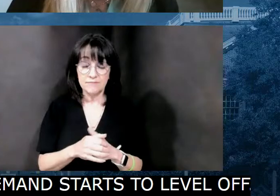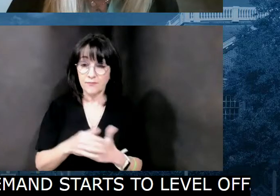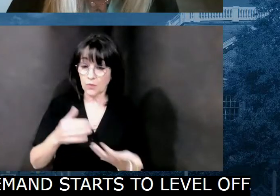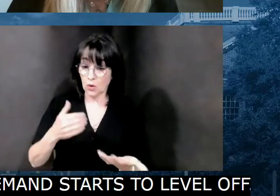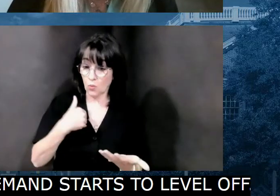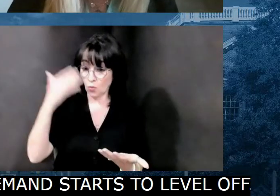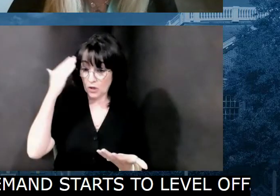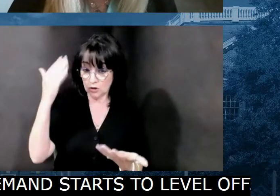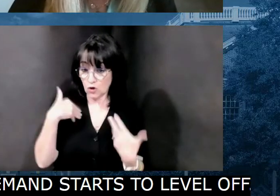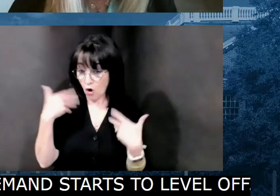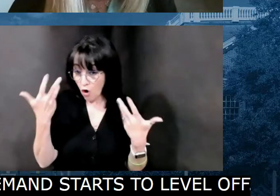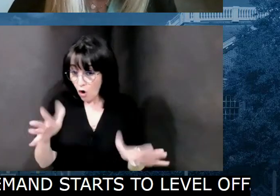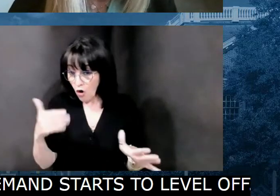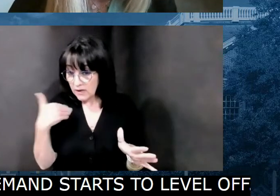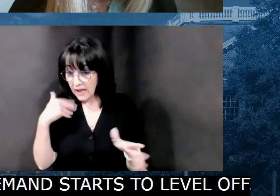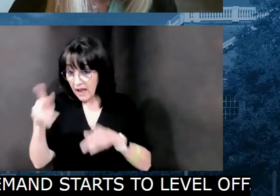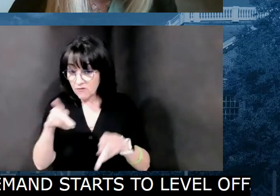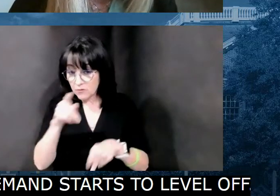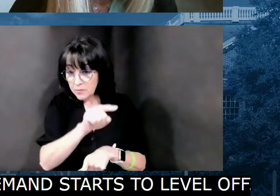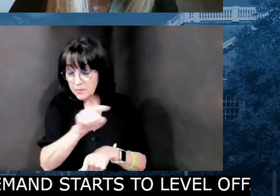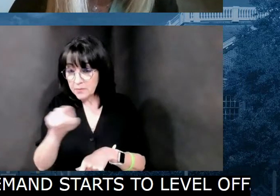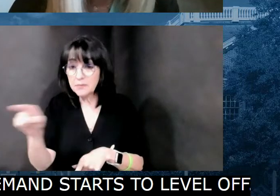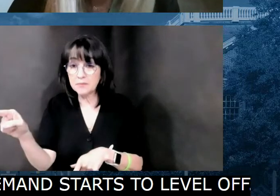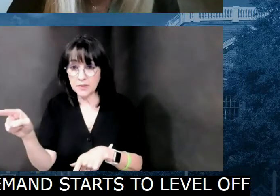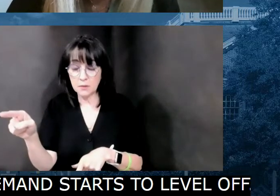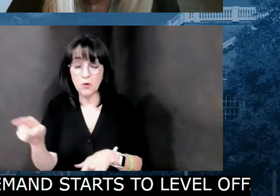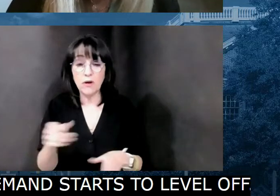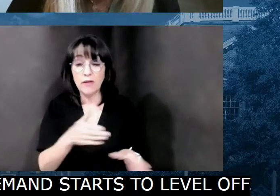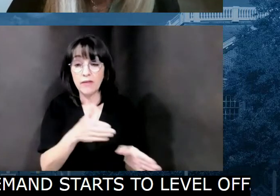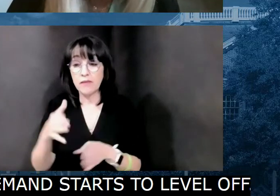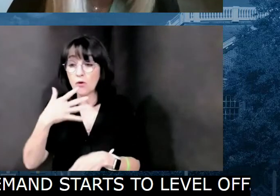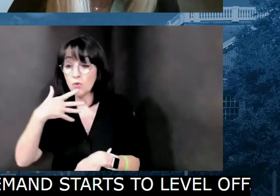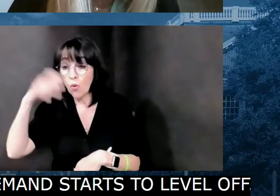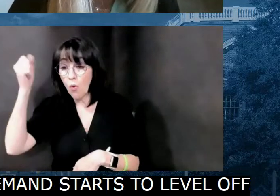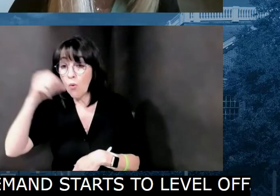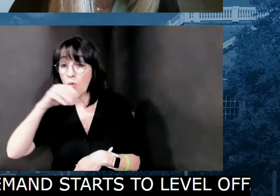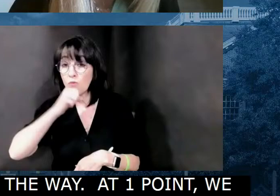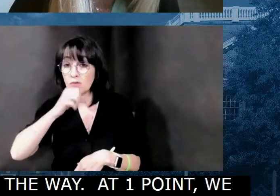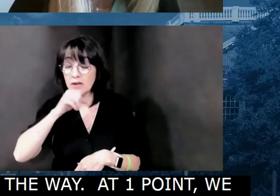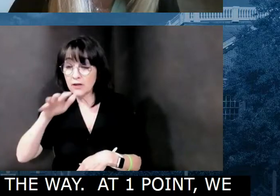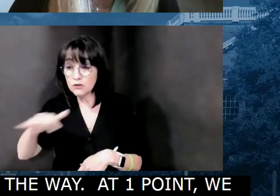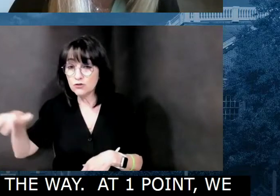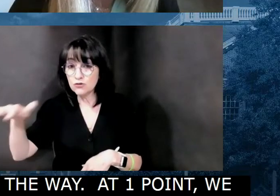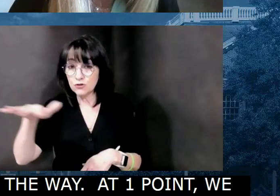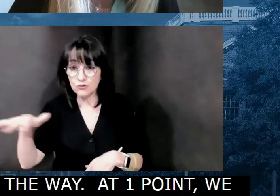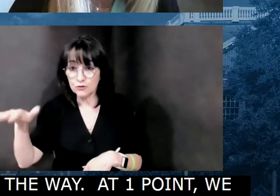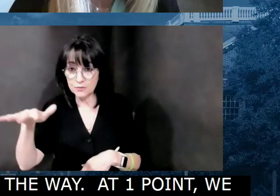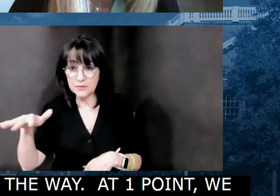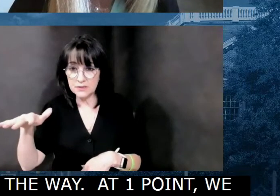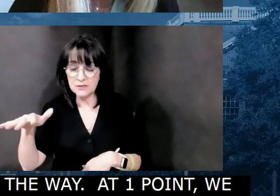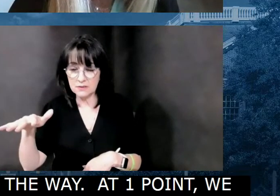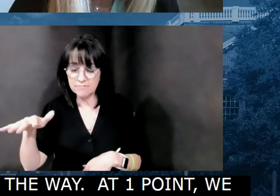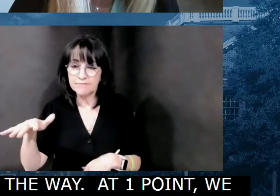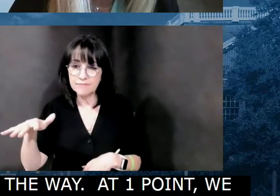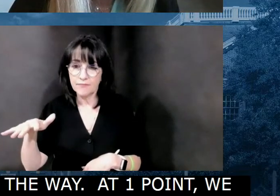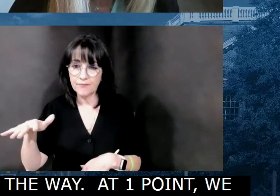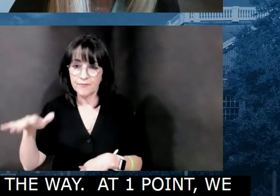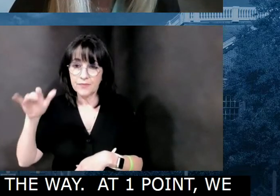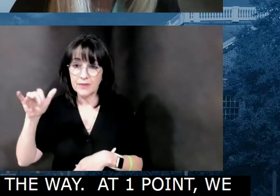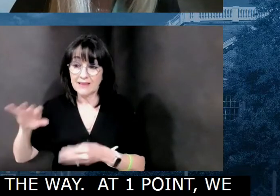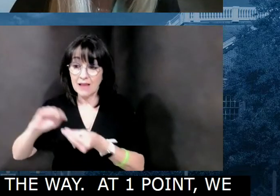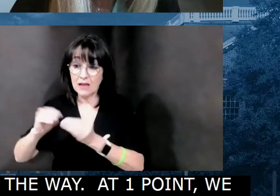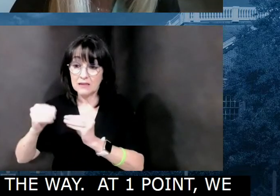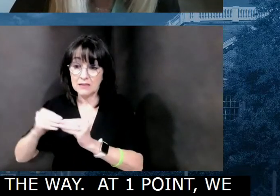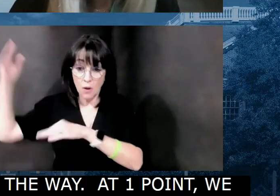the demand and as the older age groups get vaccinated, it slows down even a little bit